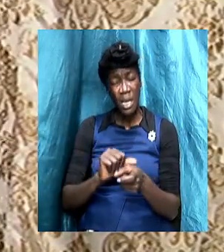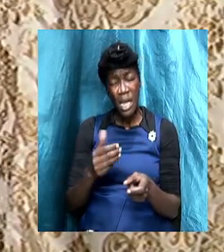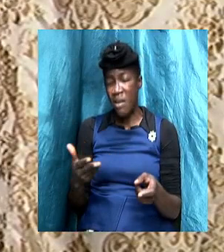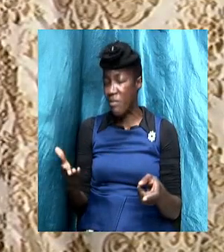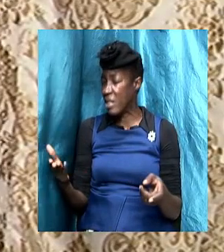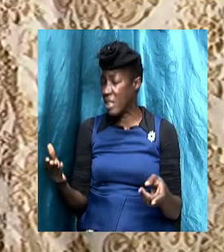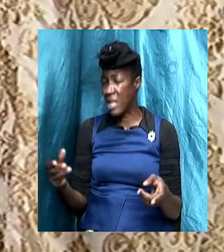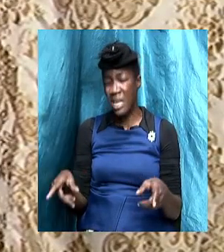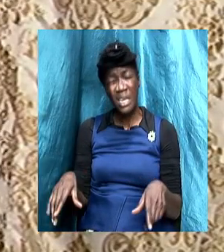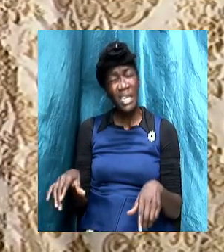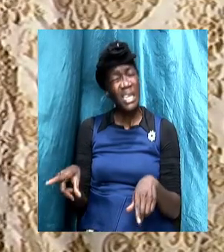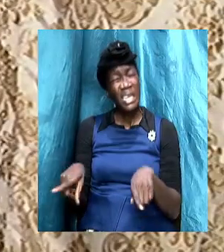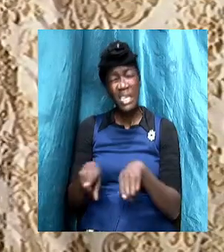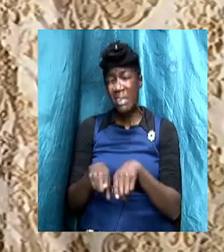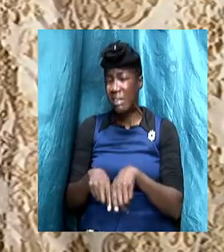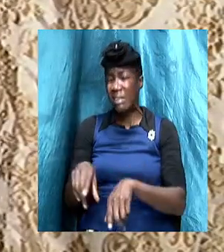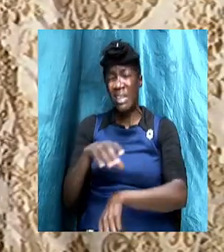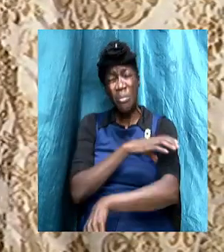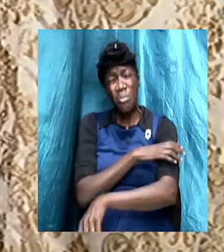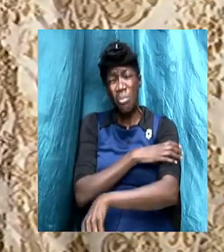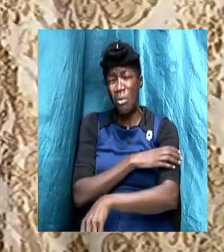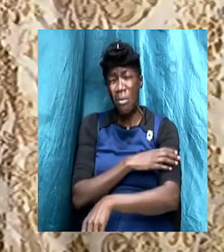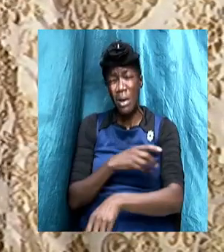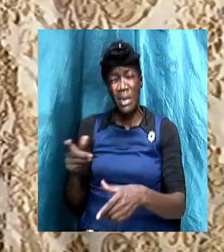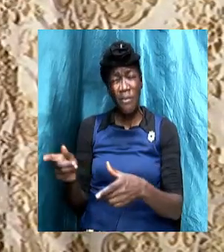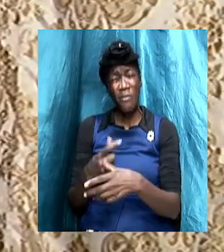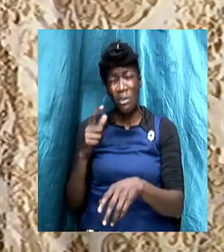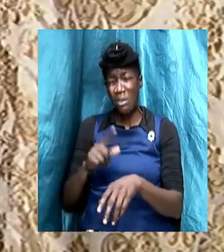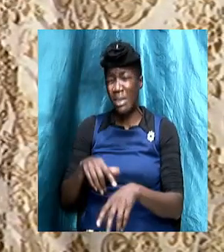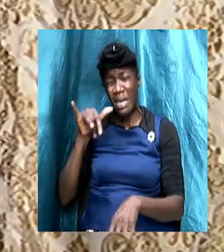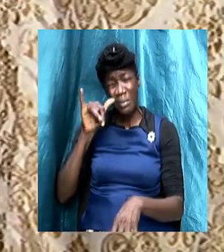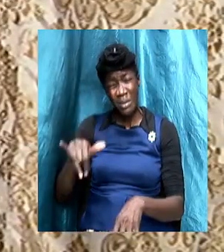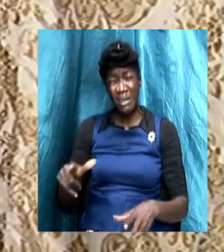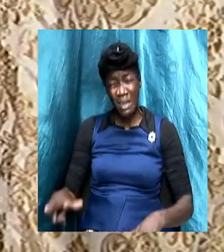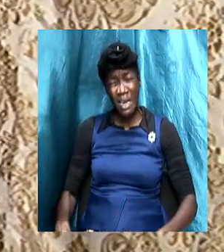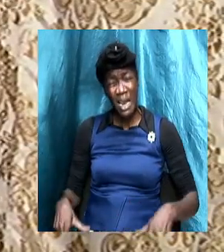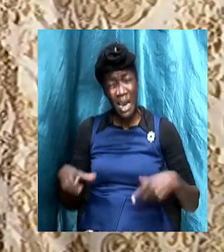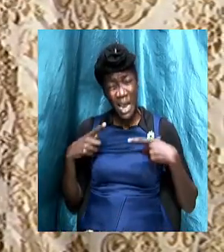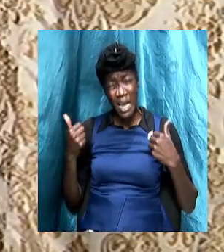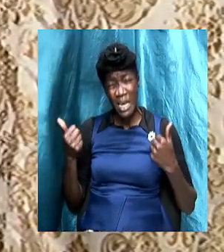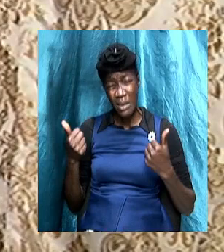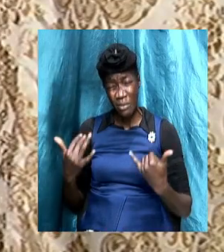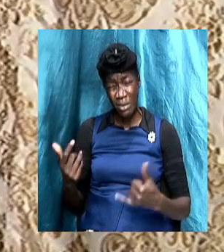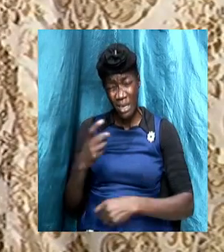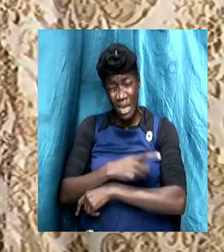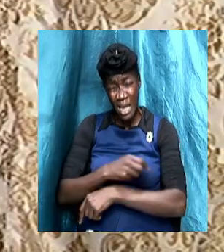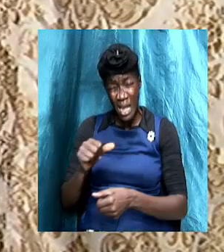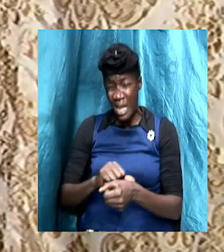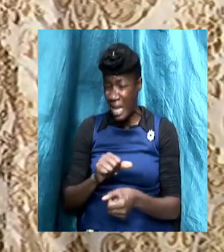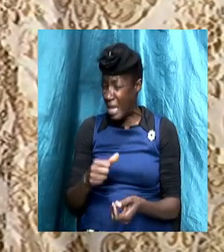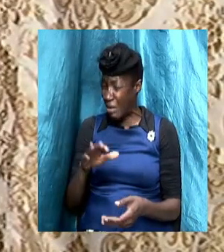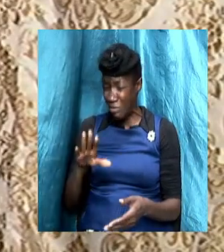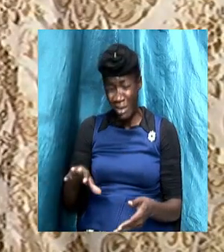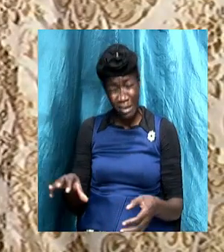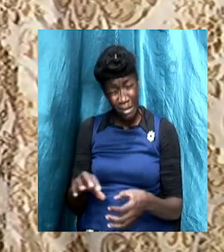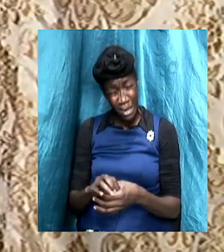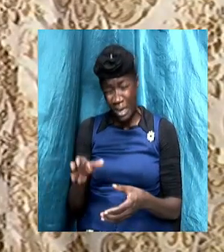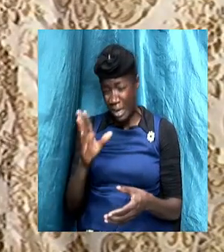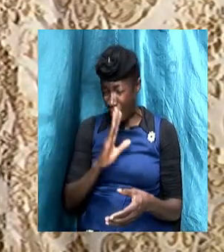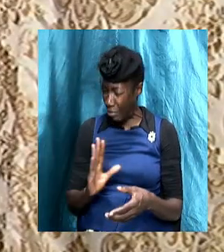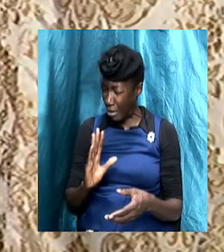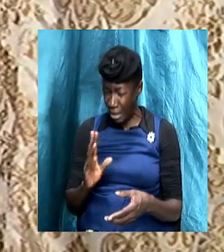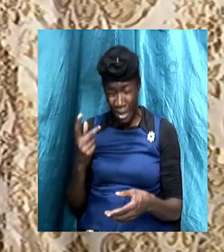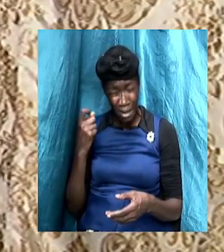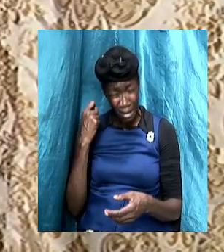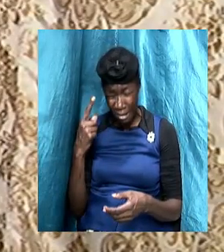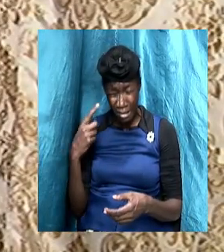same power that they had in the first century, it's still alive today. And every child of God needs to understand that, look here, we have a heritage that we